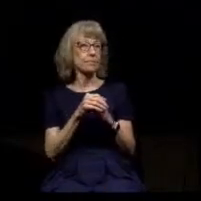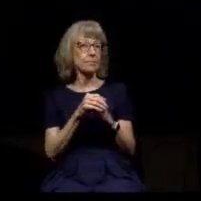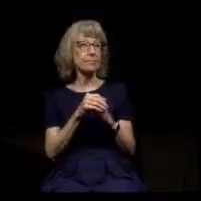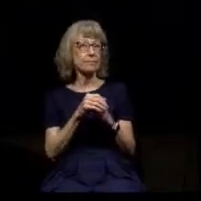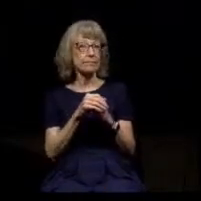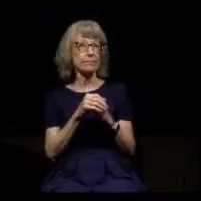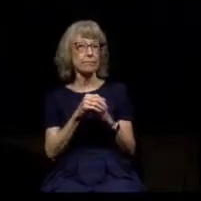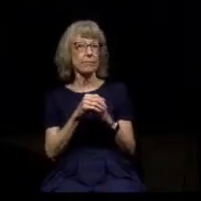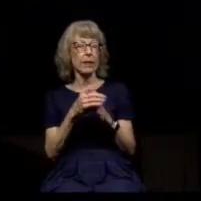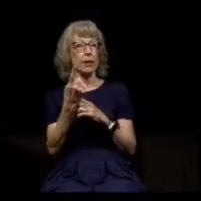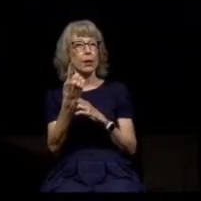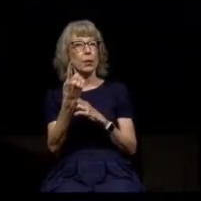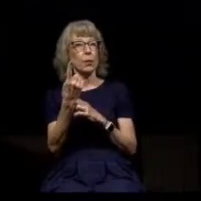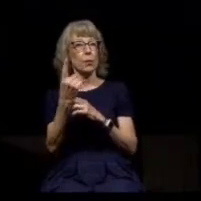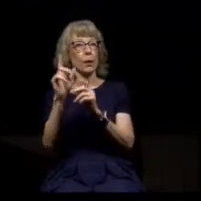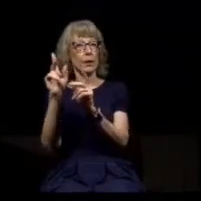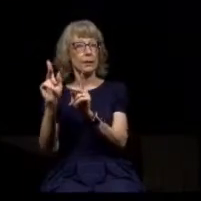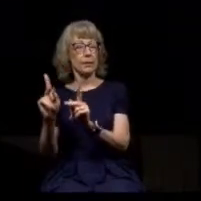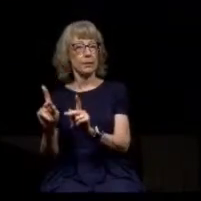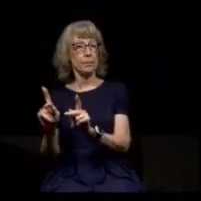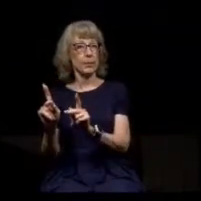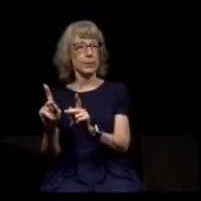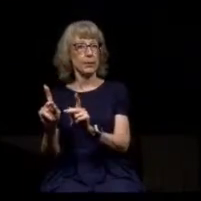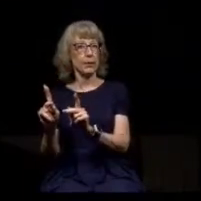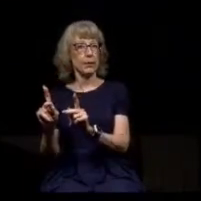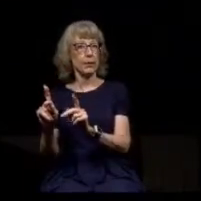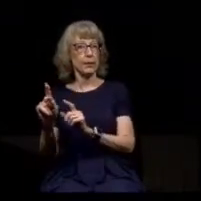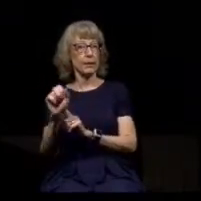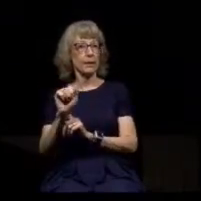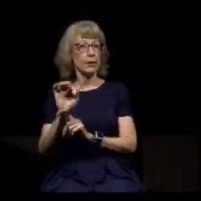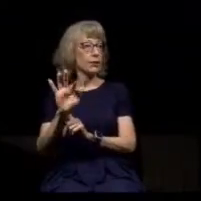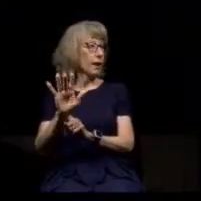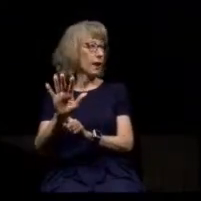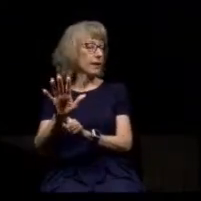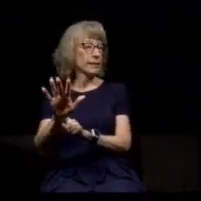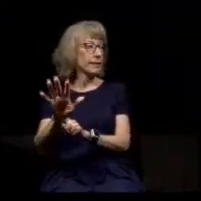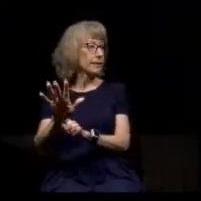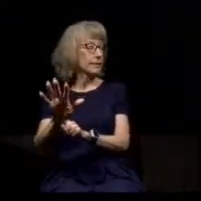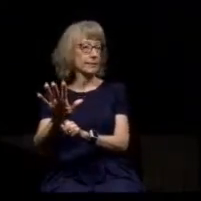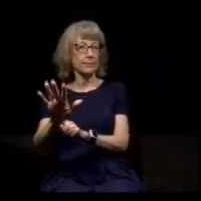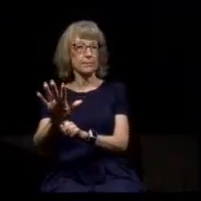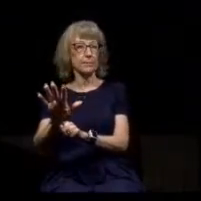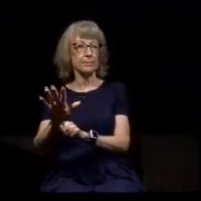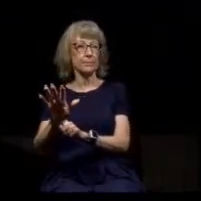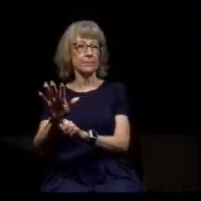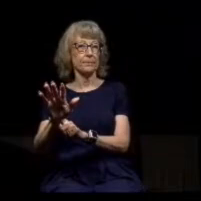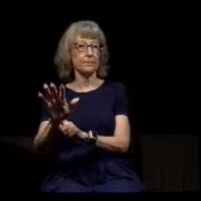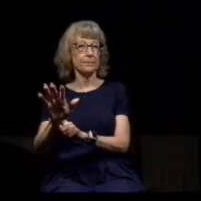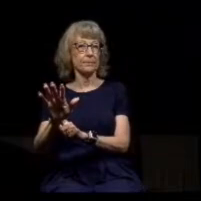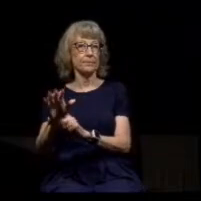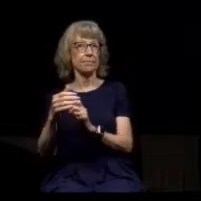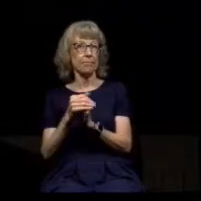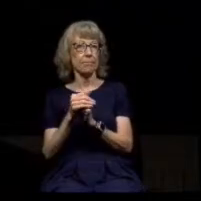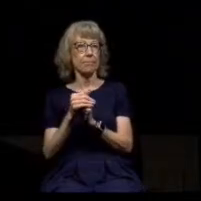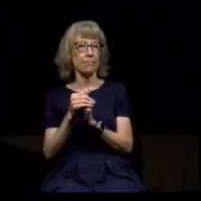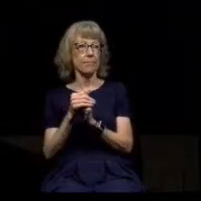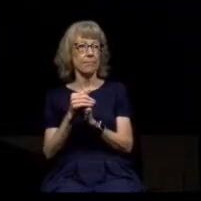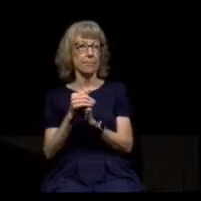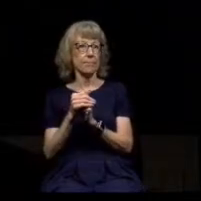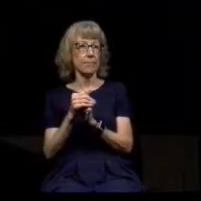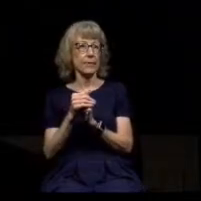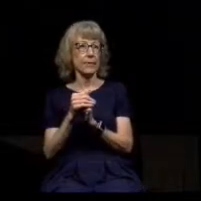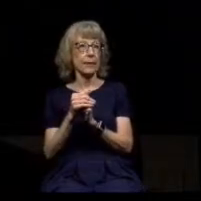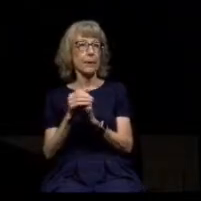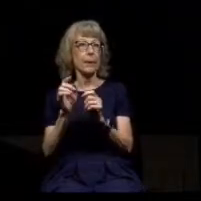You see, when one person shines their light, it makes a little bit of a difference. But brothers and sisters, when the